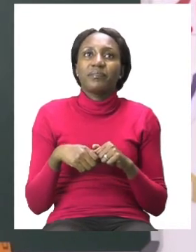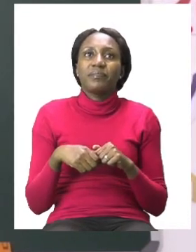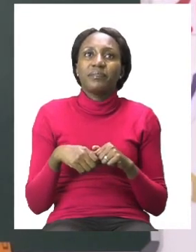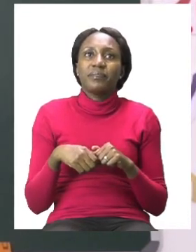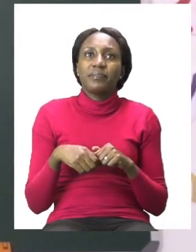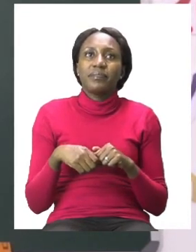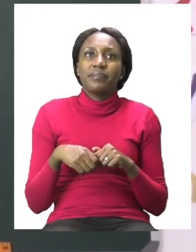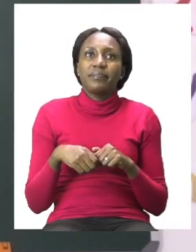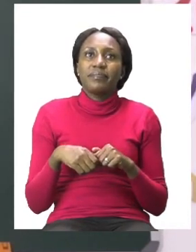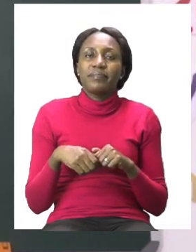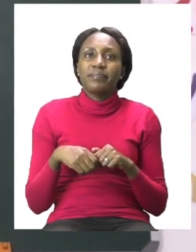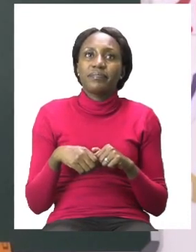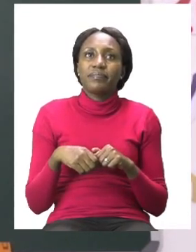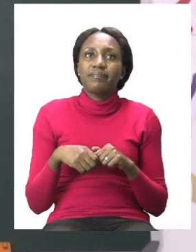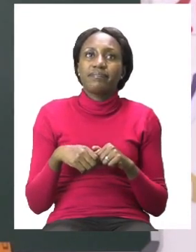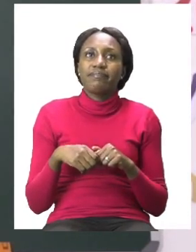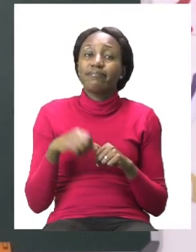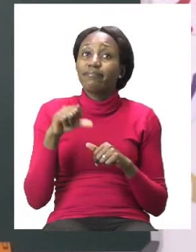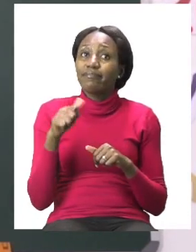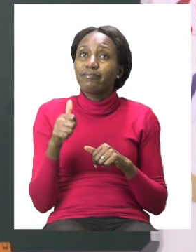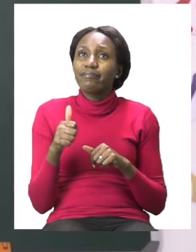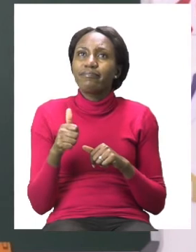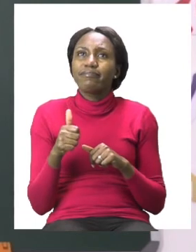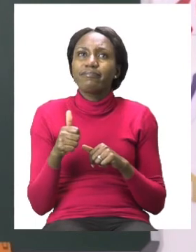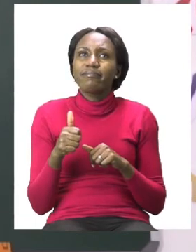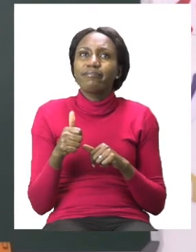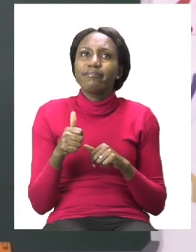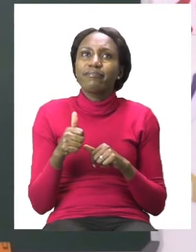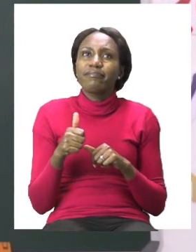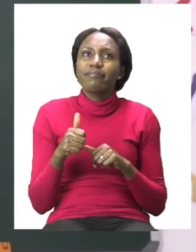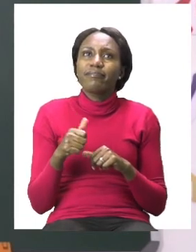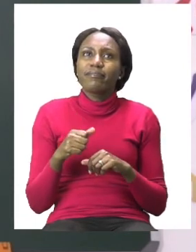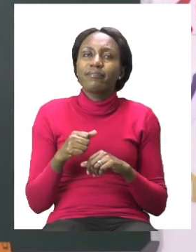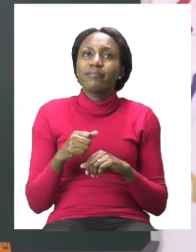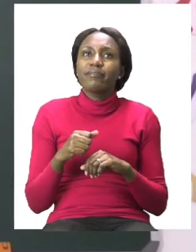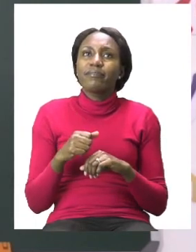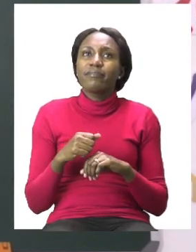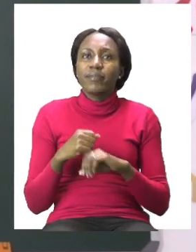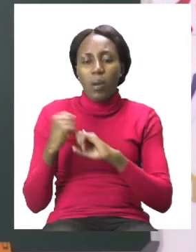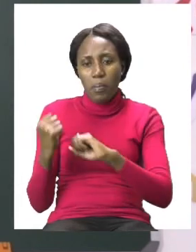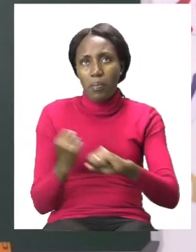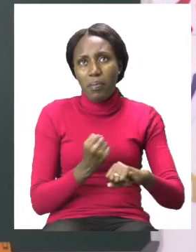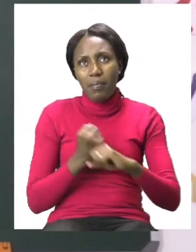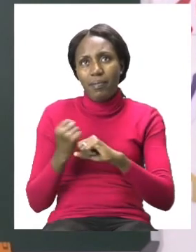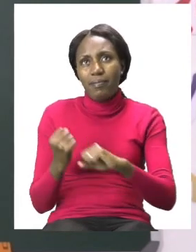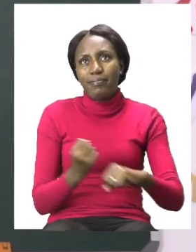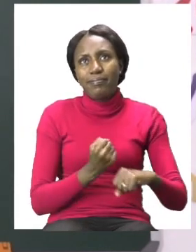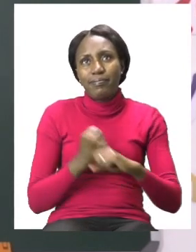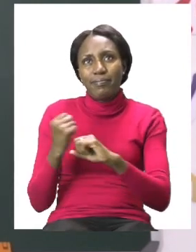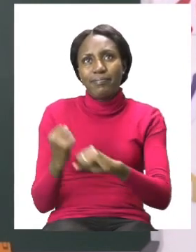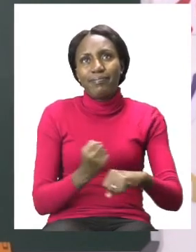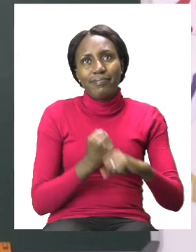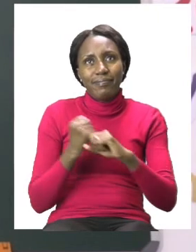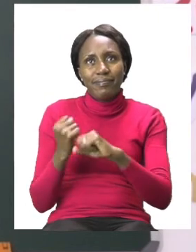The next person is someone who is sweeping. He is holding a broom and he